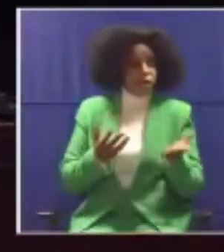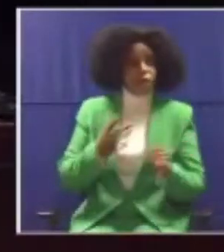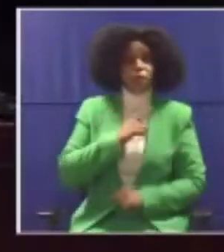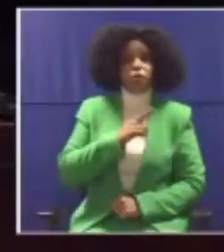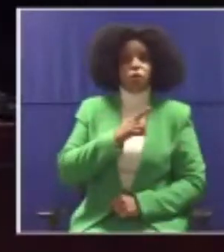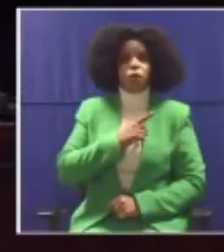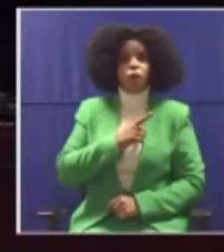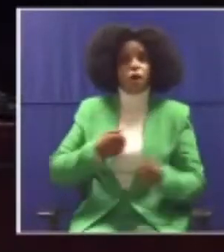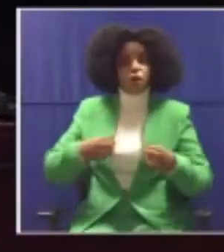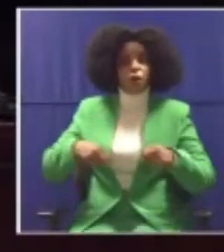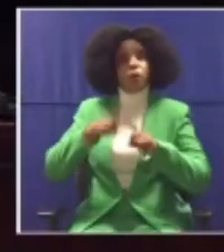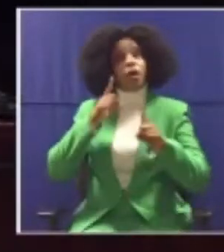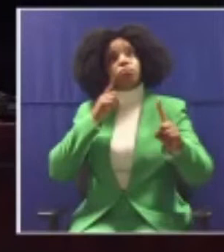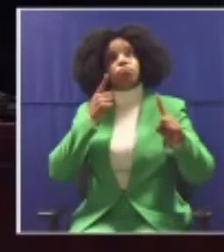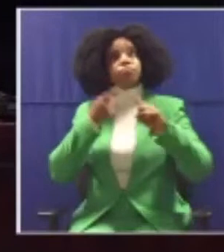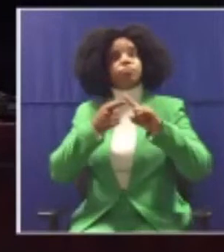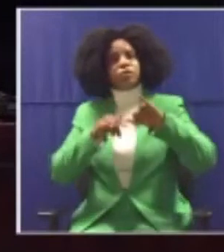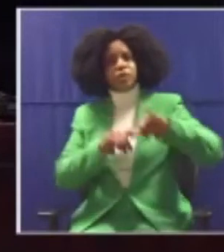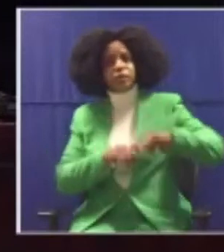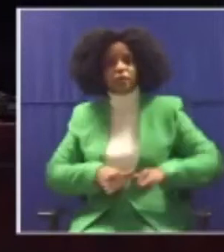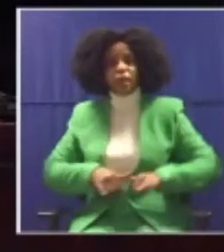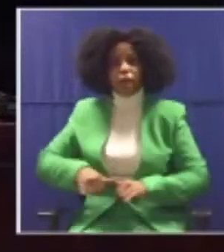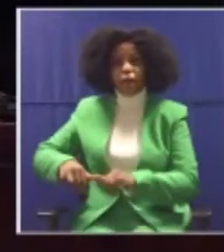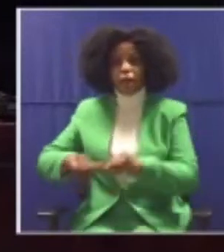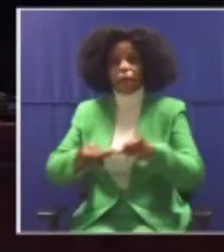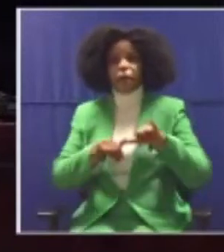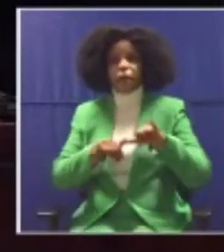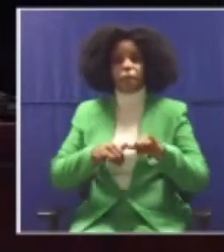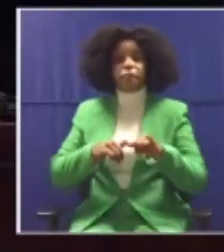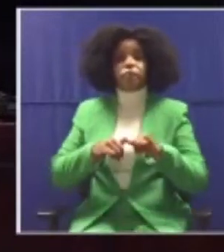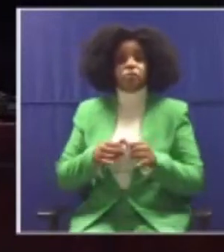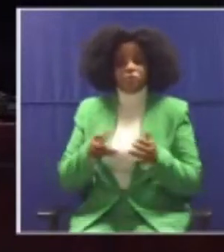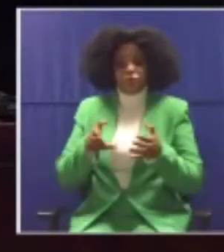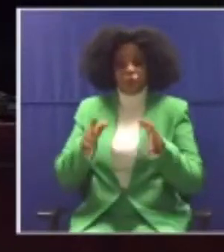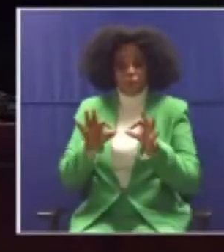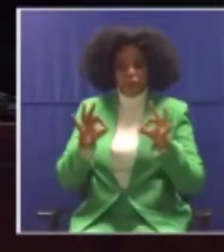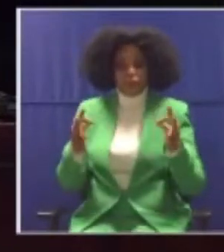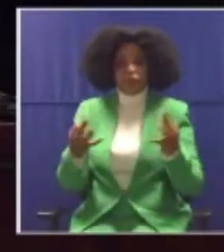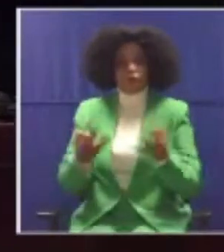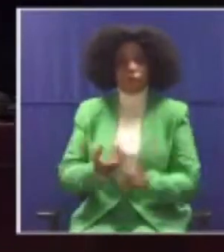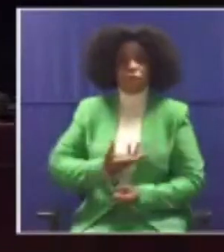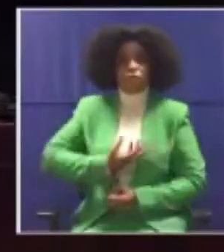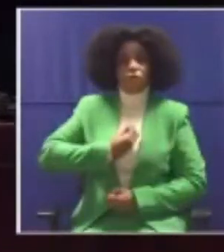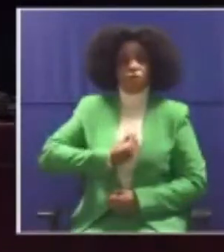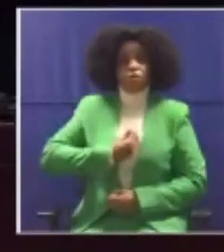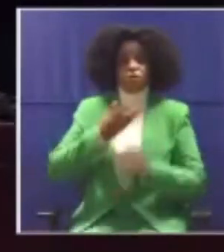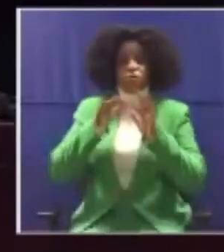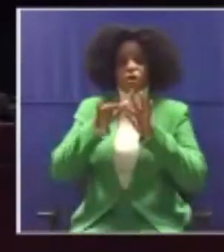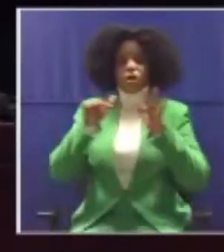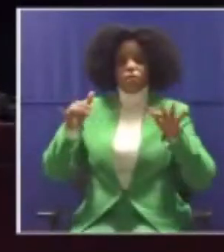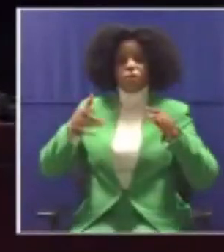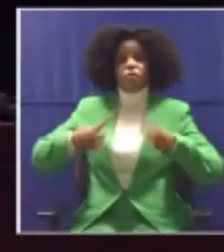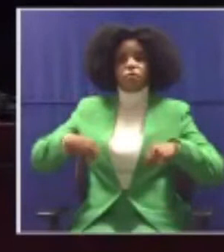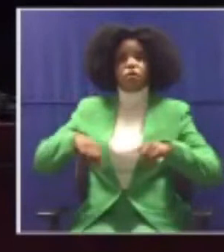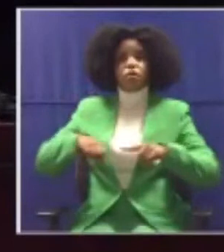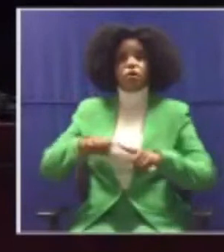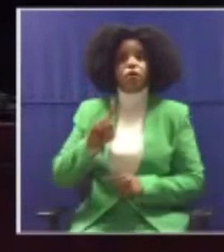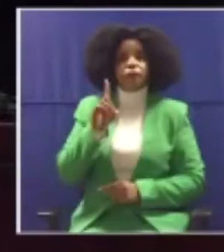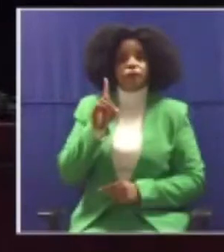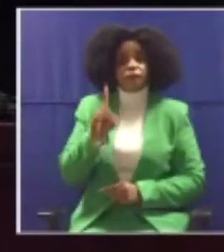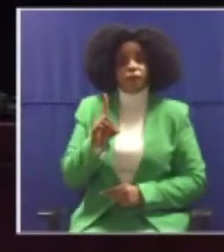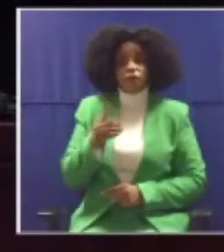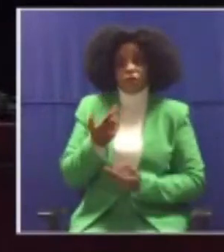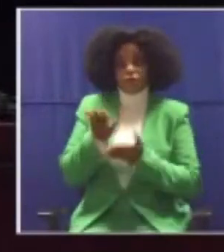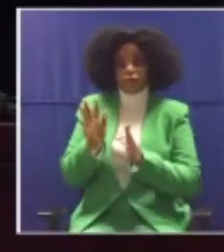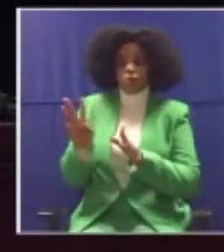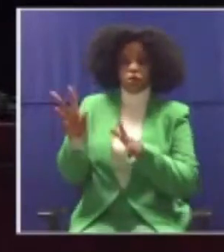the family that our young people first learn moral and ethical values, which